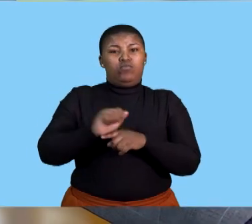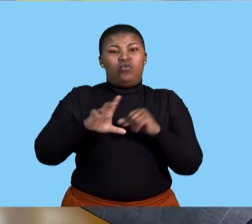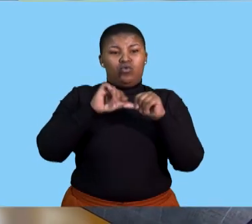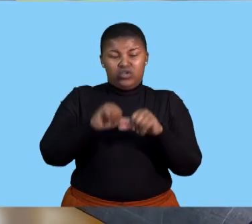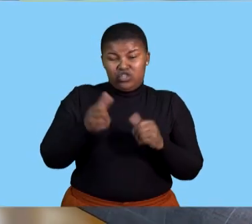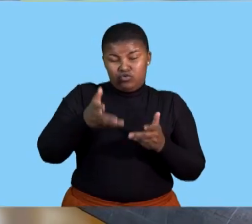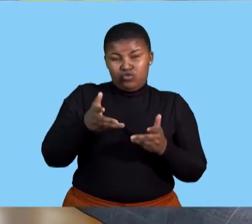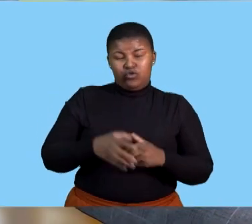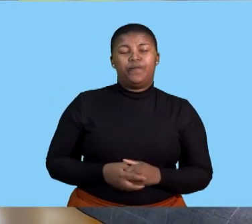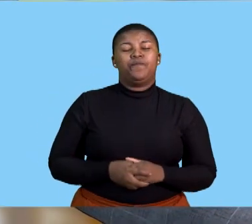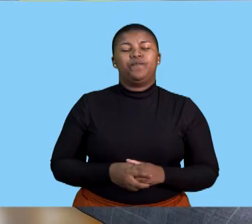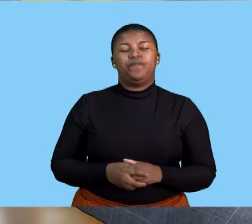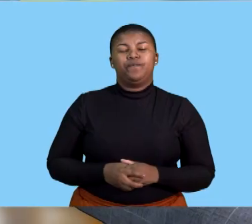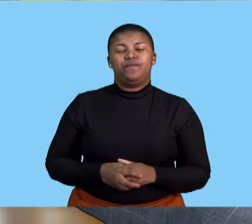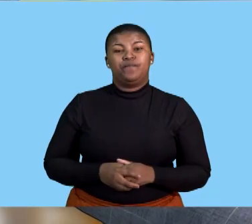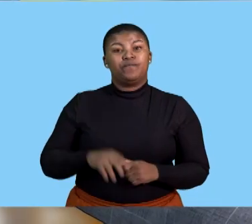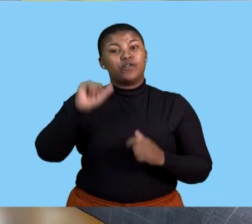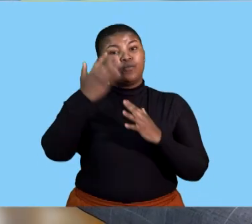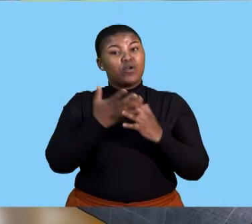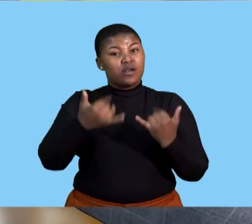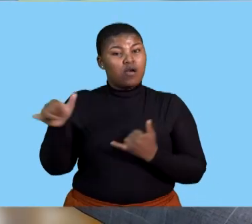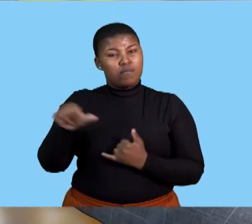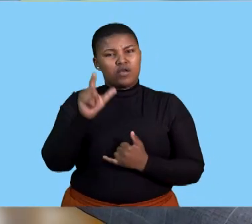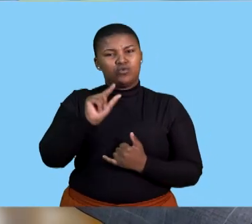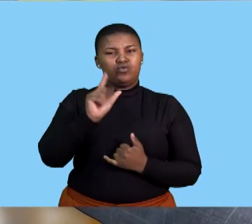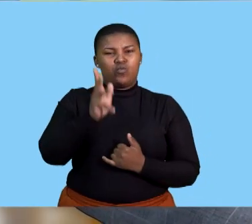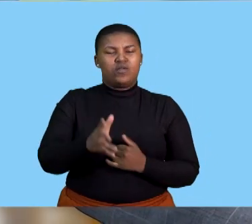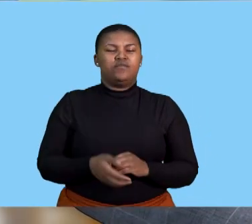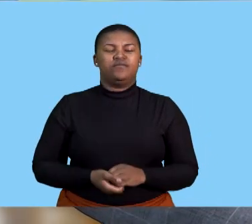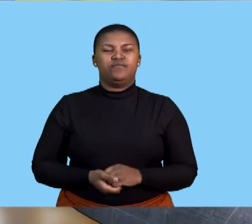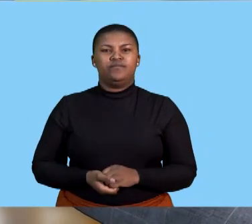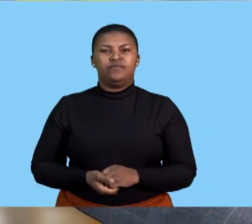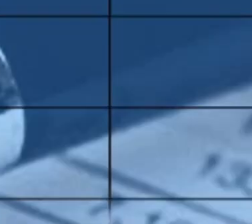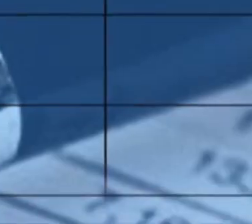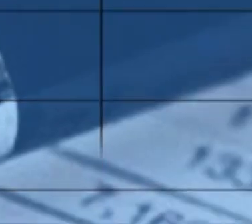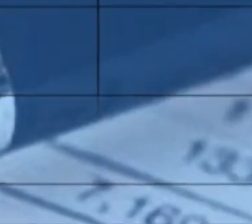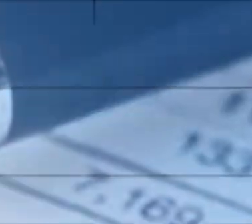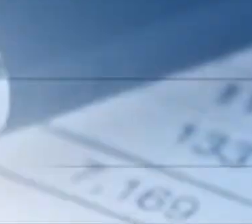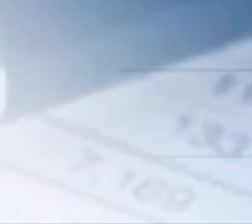on such calculations. Dear learners, let's go for an ad break, and I will see you shortly.